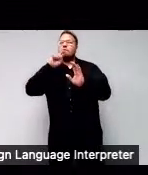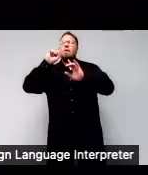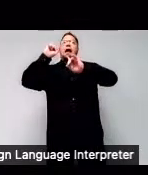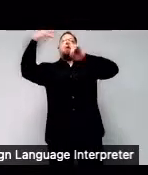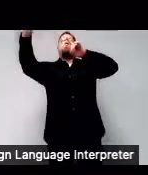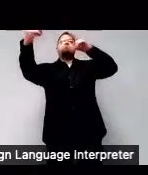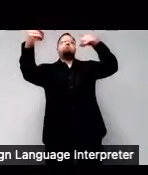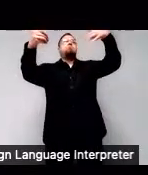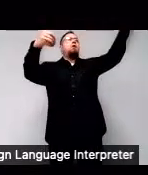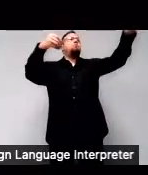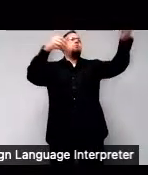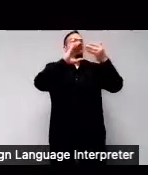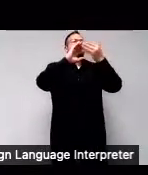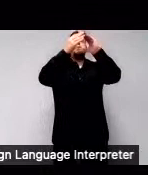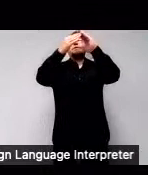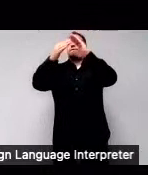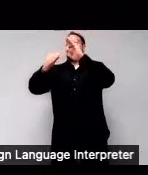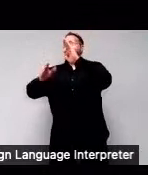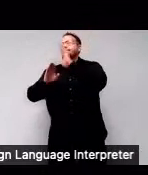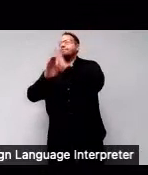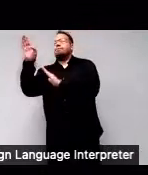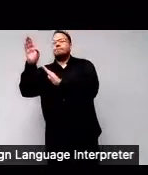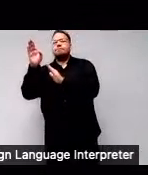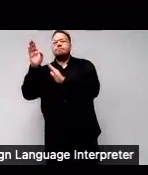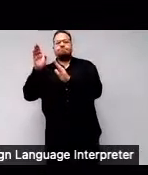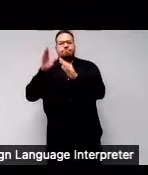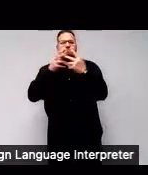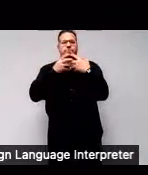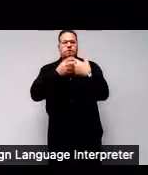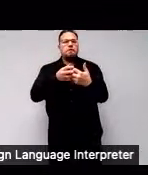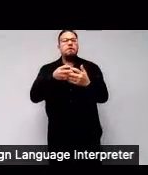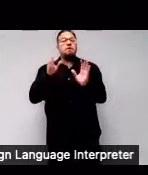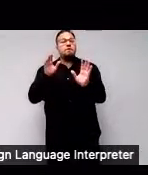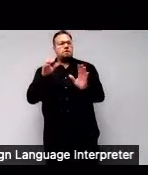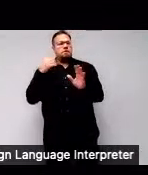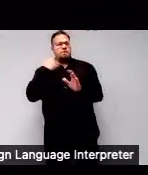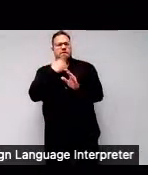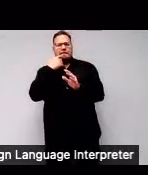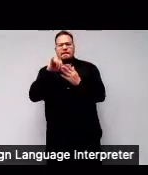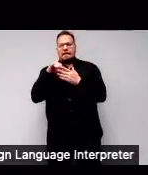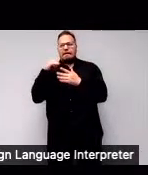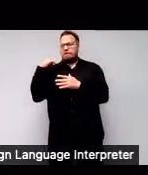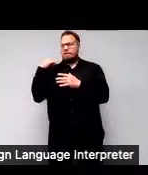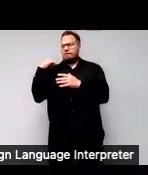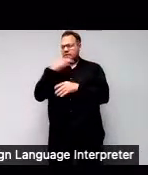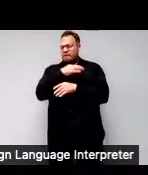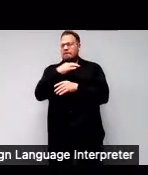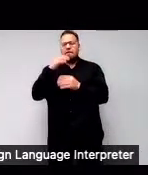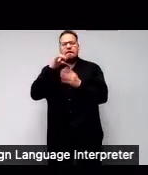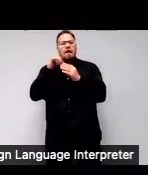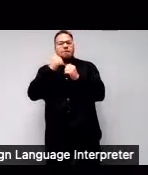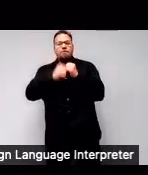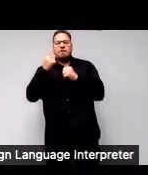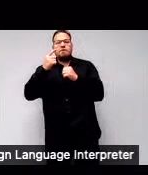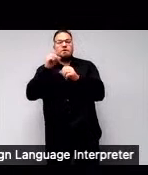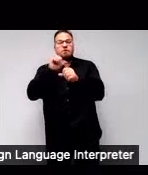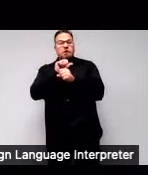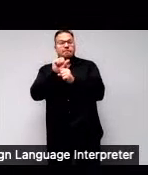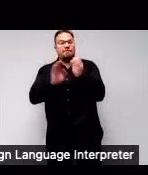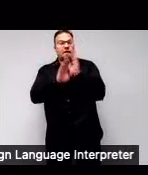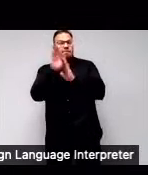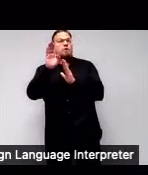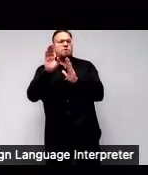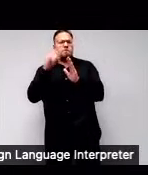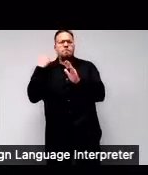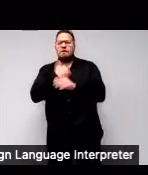start carving and start developing. And we have a saying with our staff that everyone's a job developer. So the moment we start to understand who our students are and what